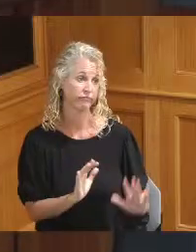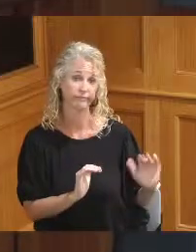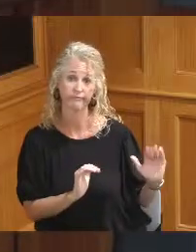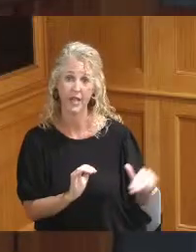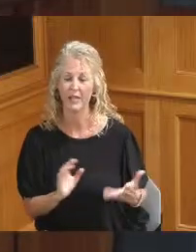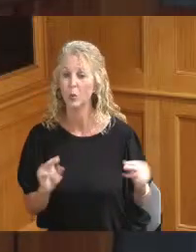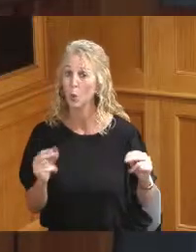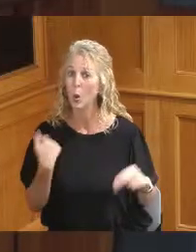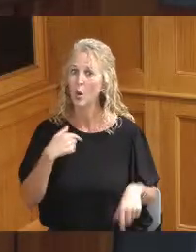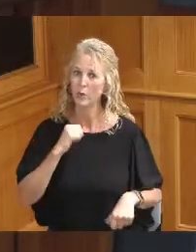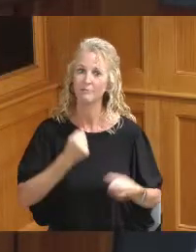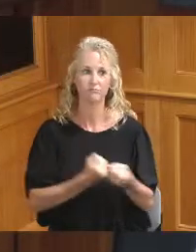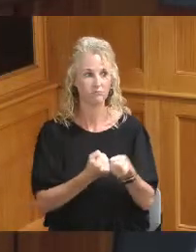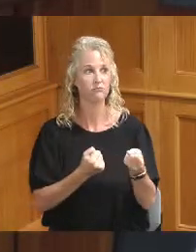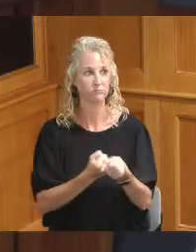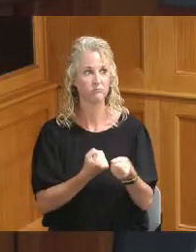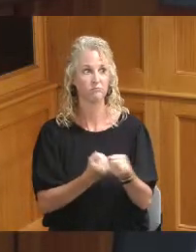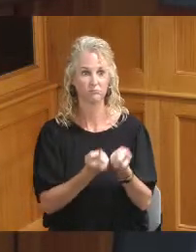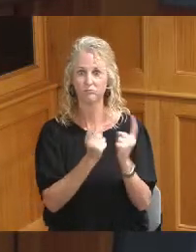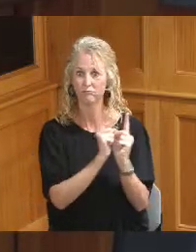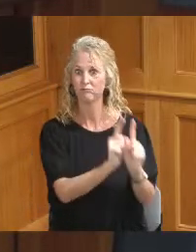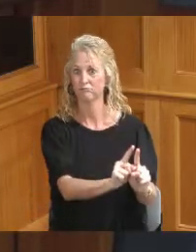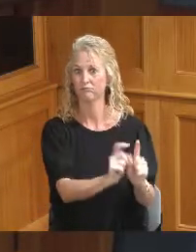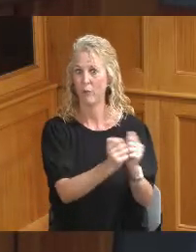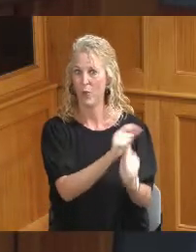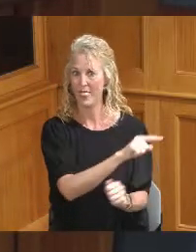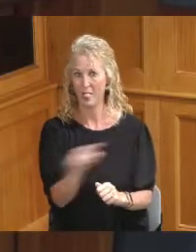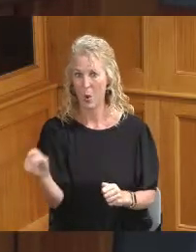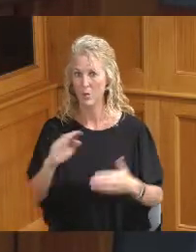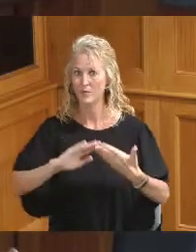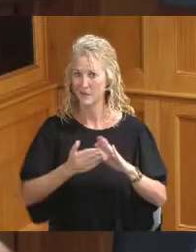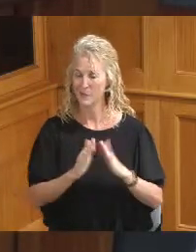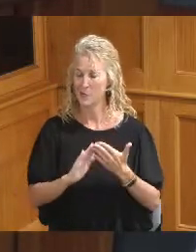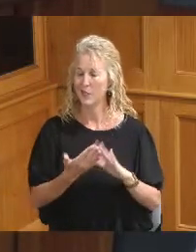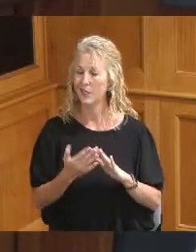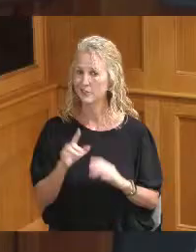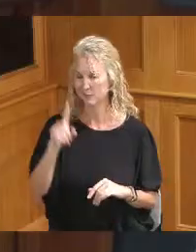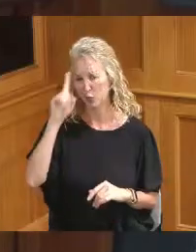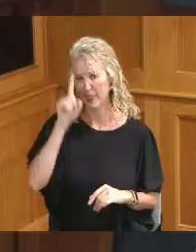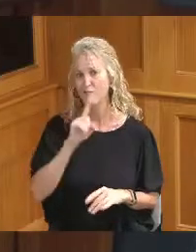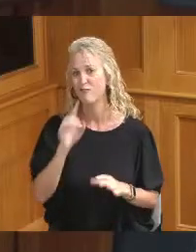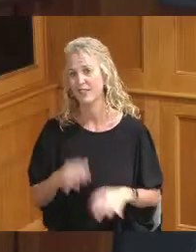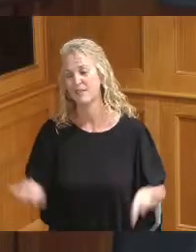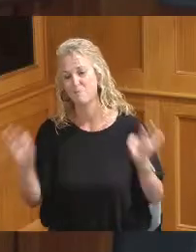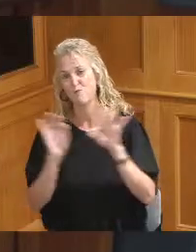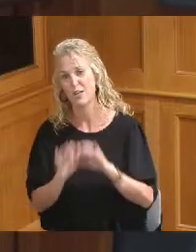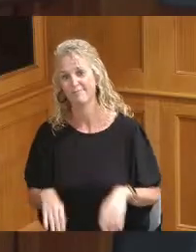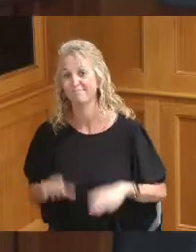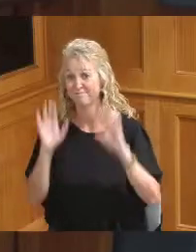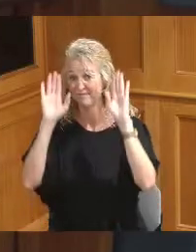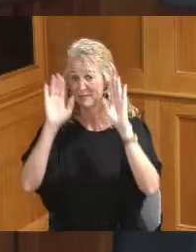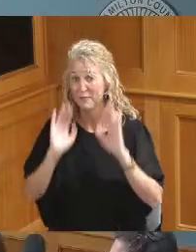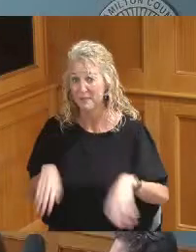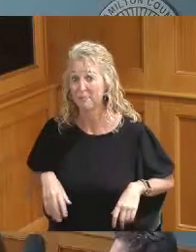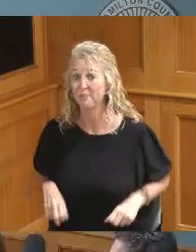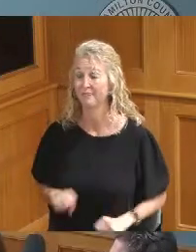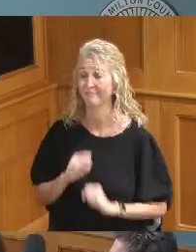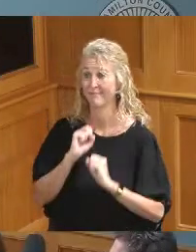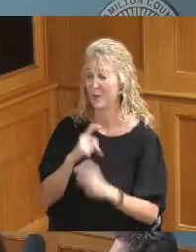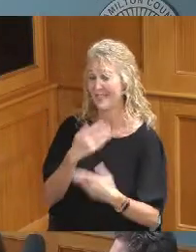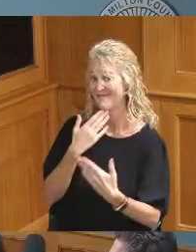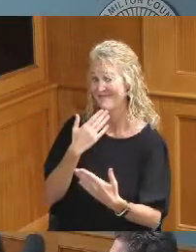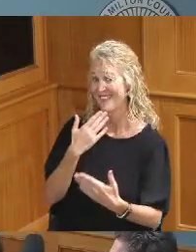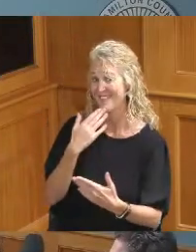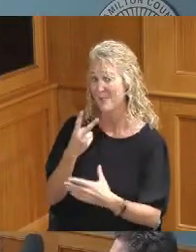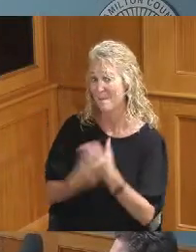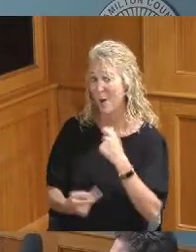on your own. So it's good that we're helping walk them through and be a part of this process. So it's great. All right,